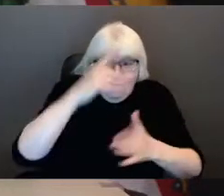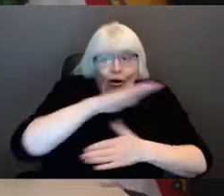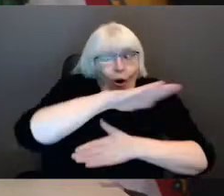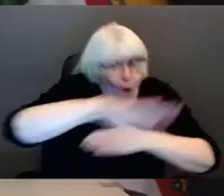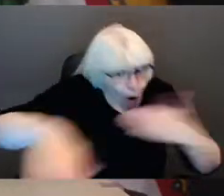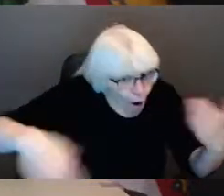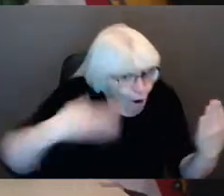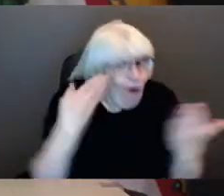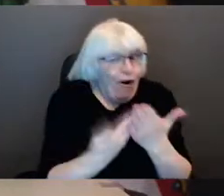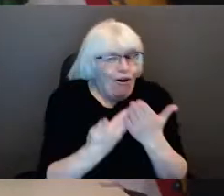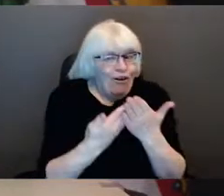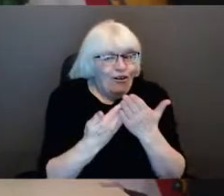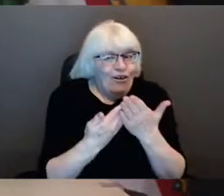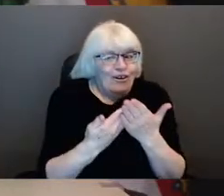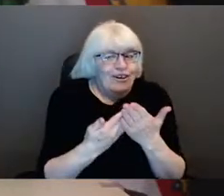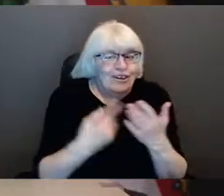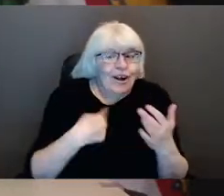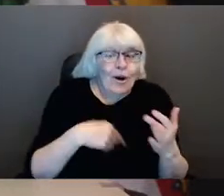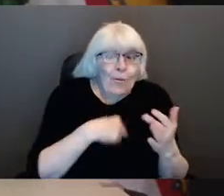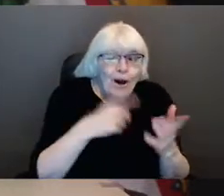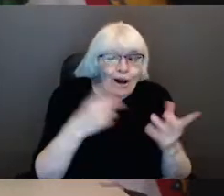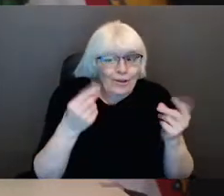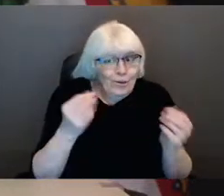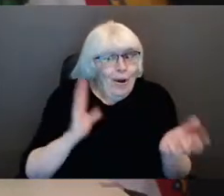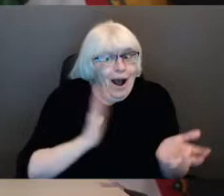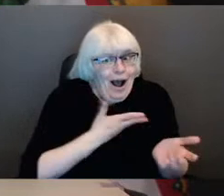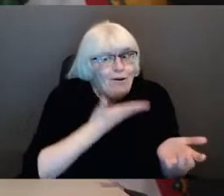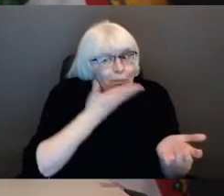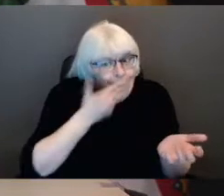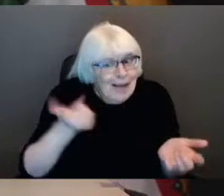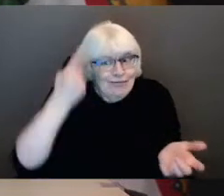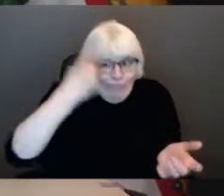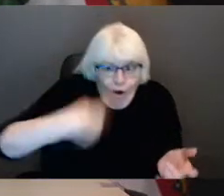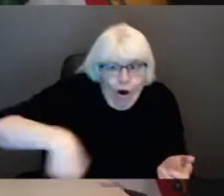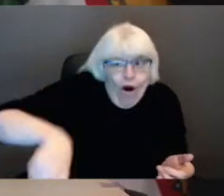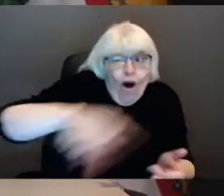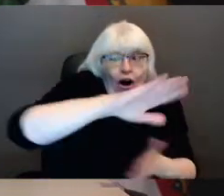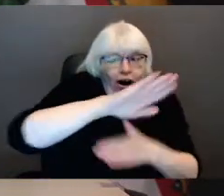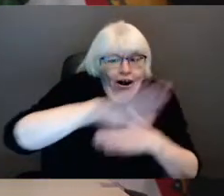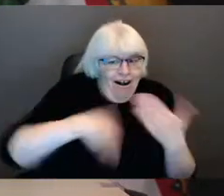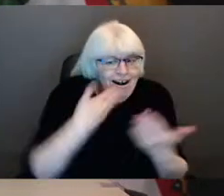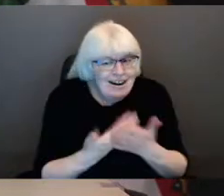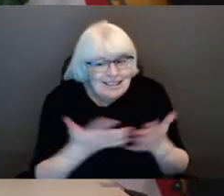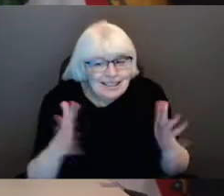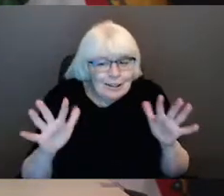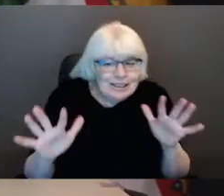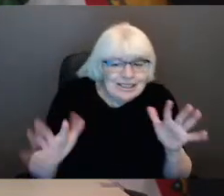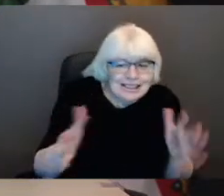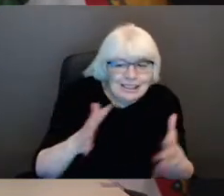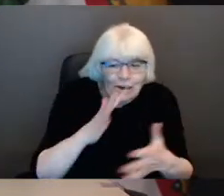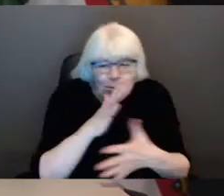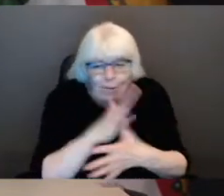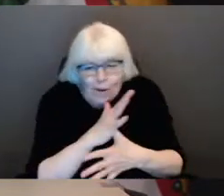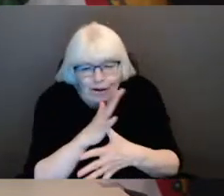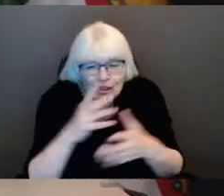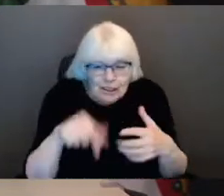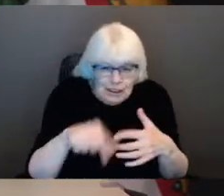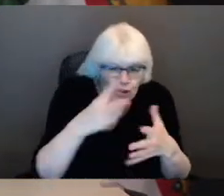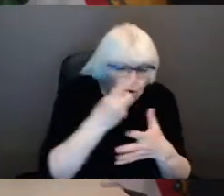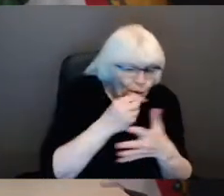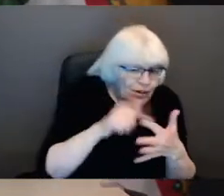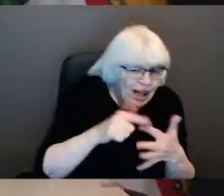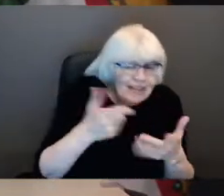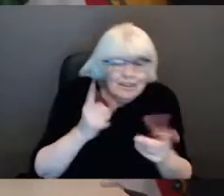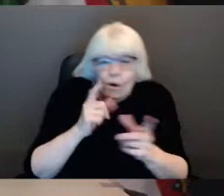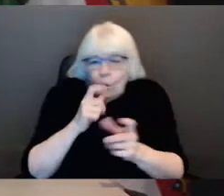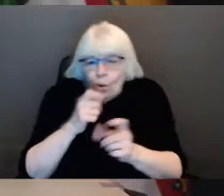broad group. You try to triage to the best you can. If we do this, who might be impacted, and try to tailor some programs